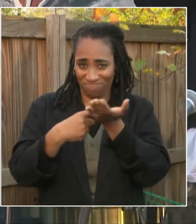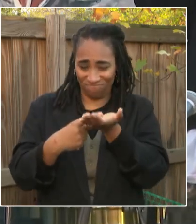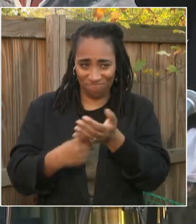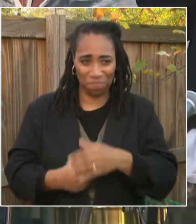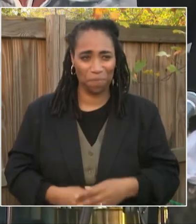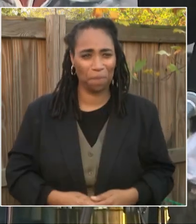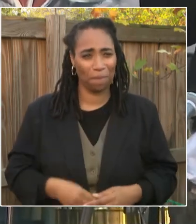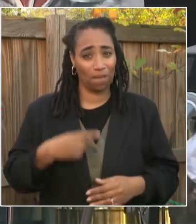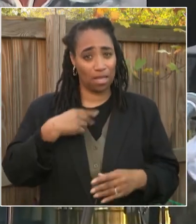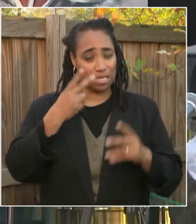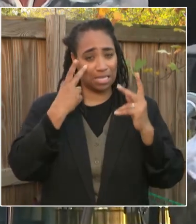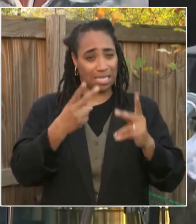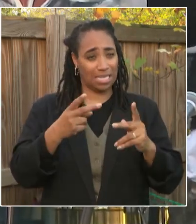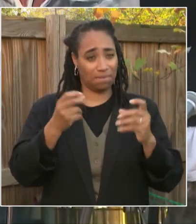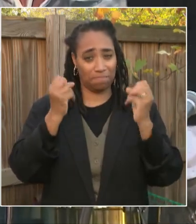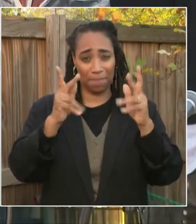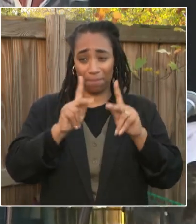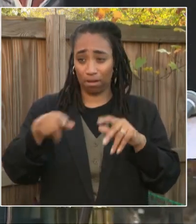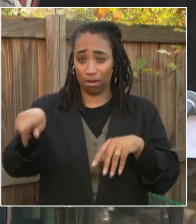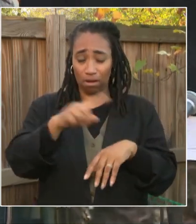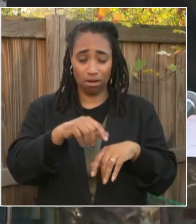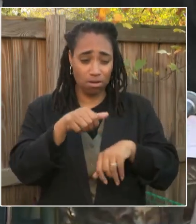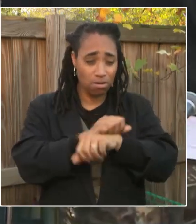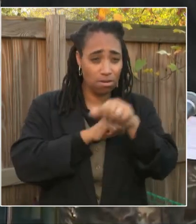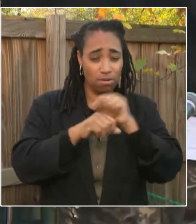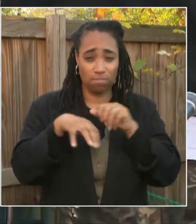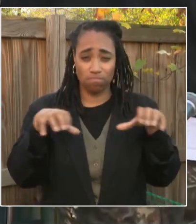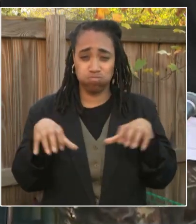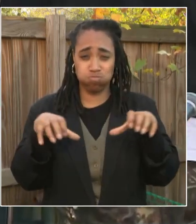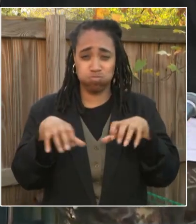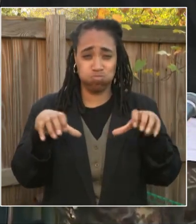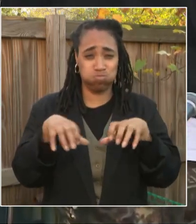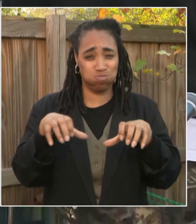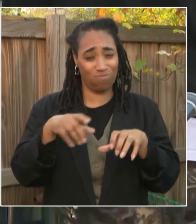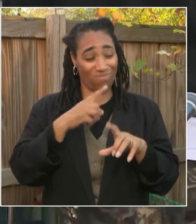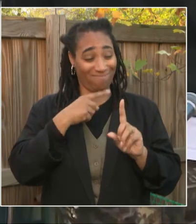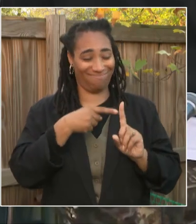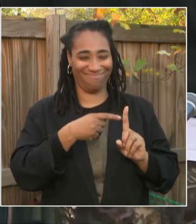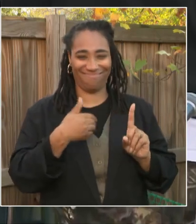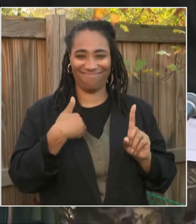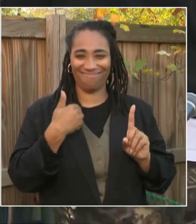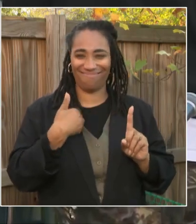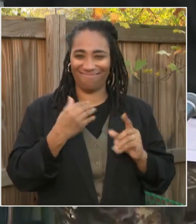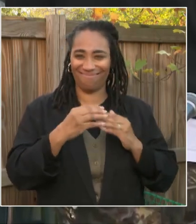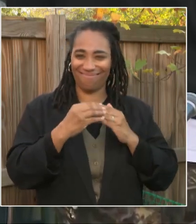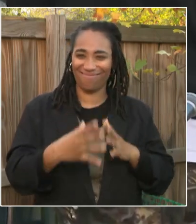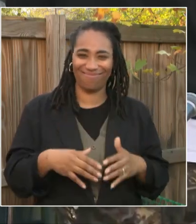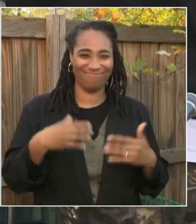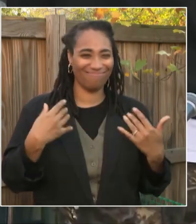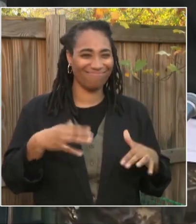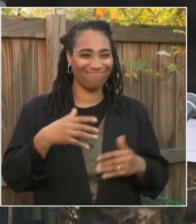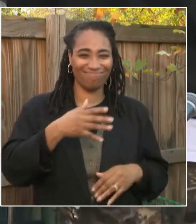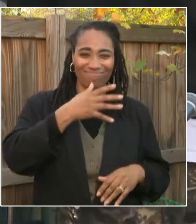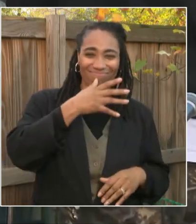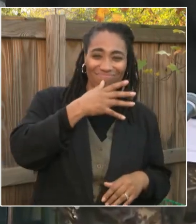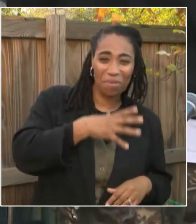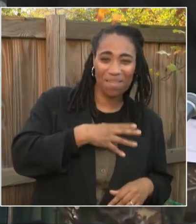city, especially our women and our children. I, as all of us, was able to witness her